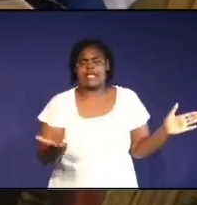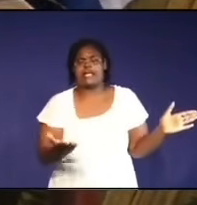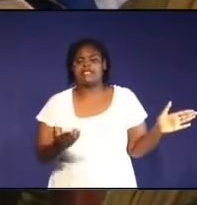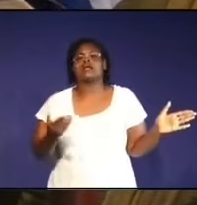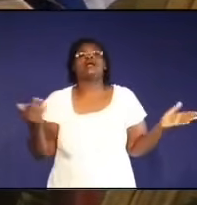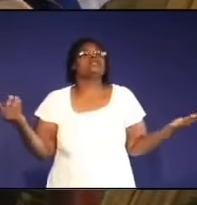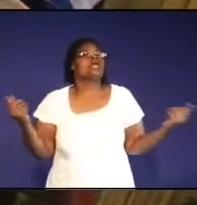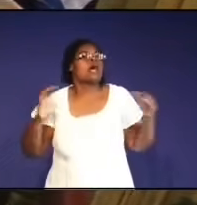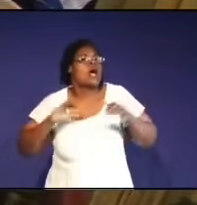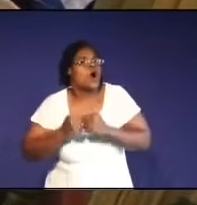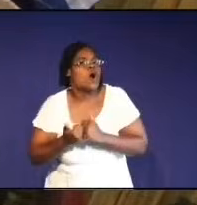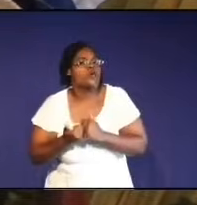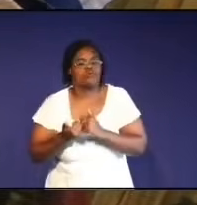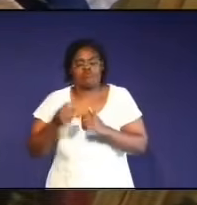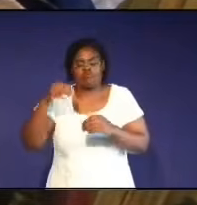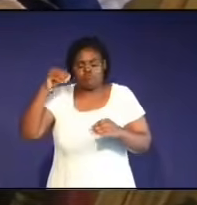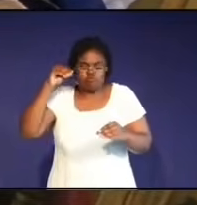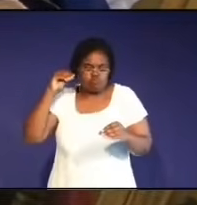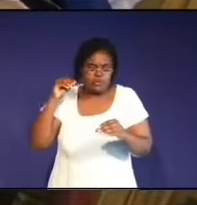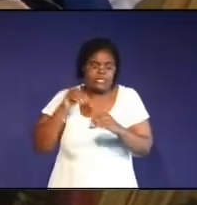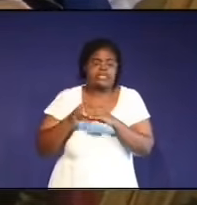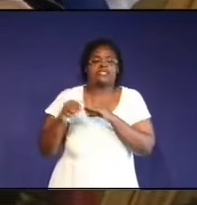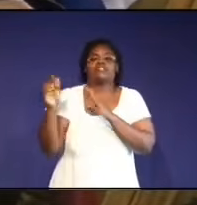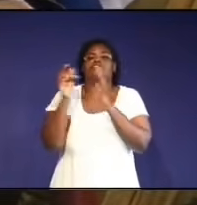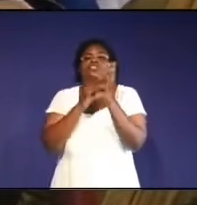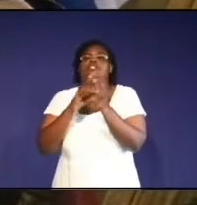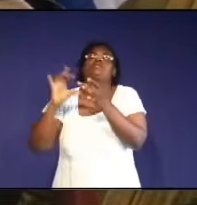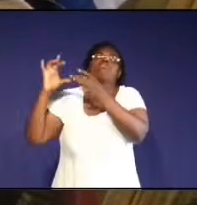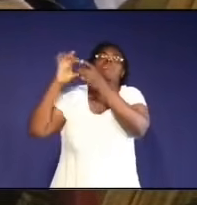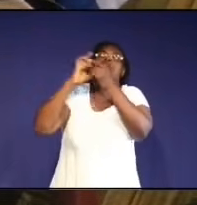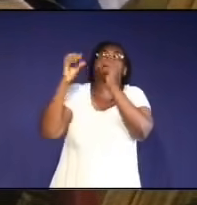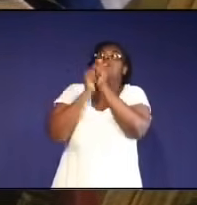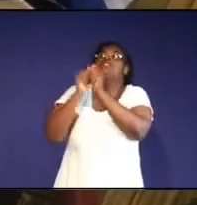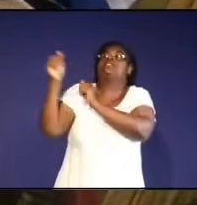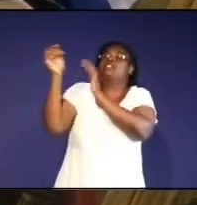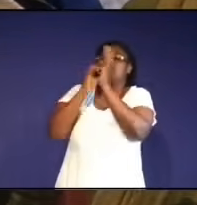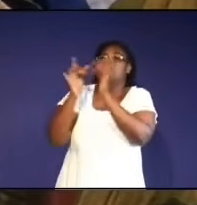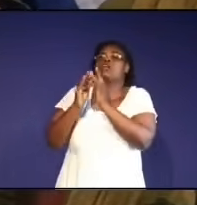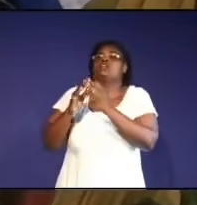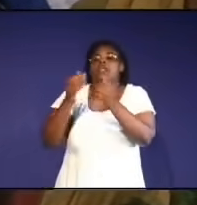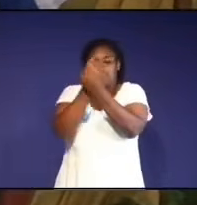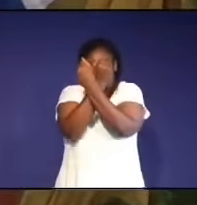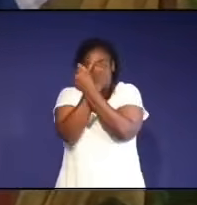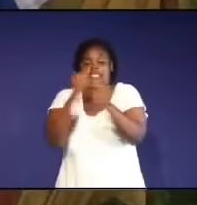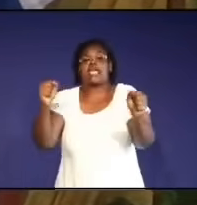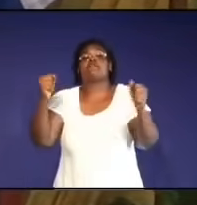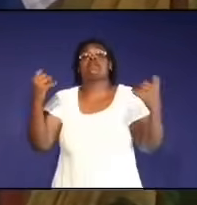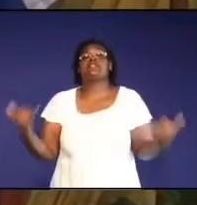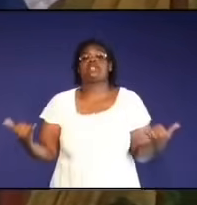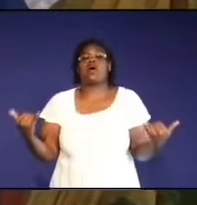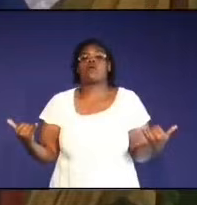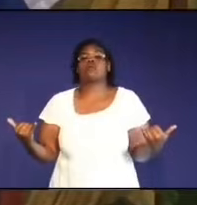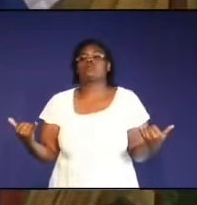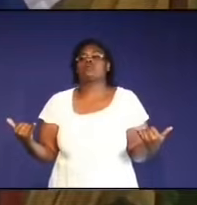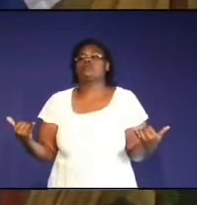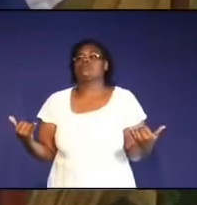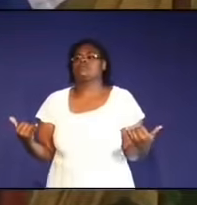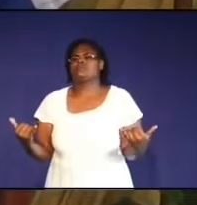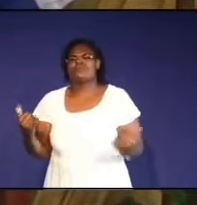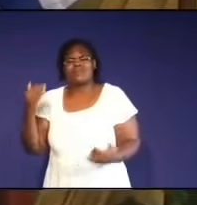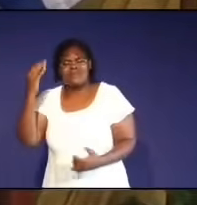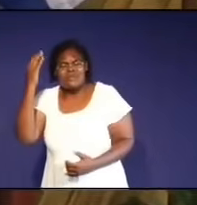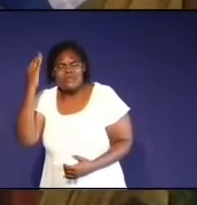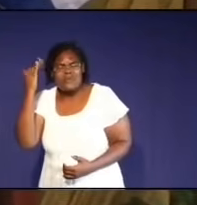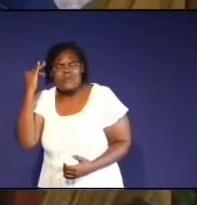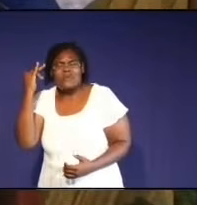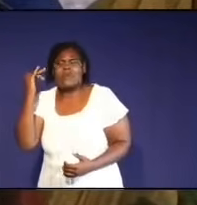them. I am going to secure them. Well, why must he allow us to go through